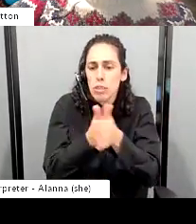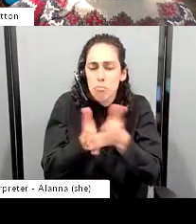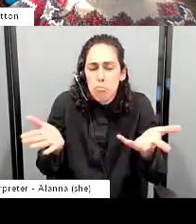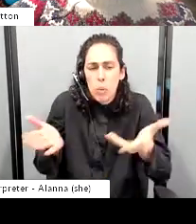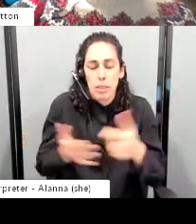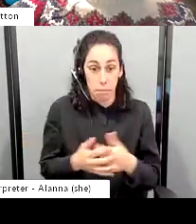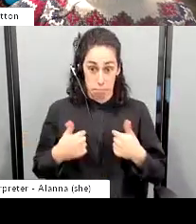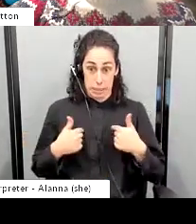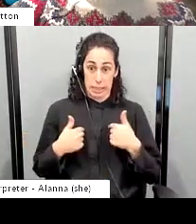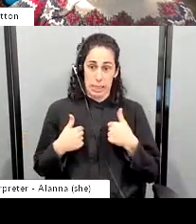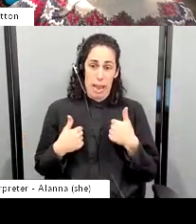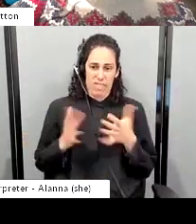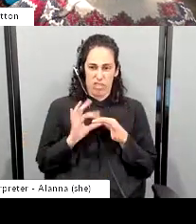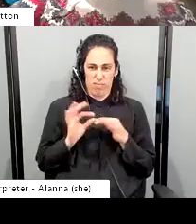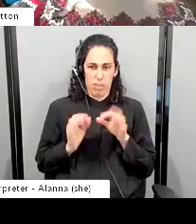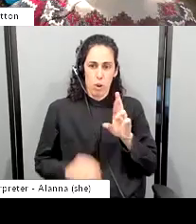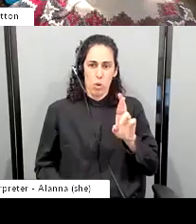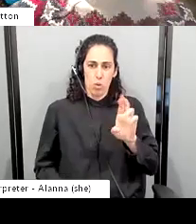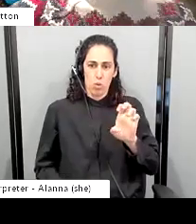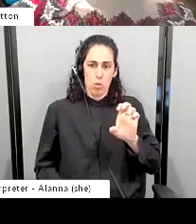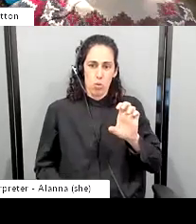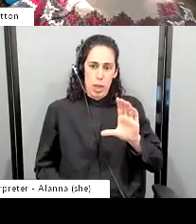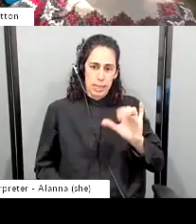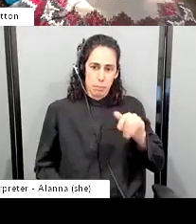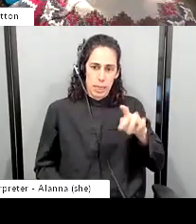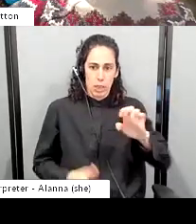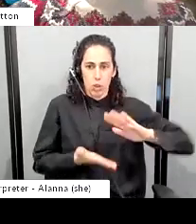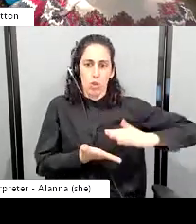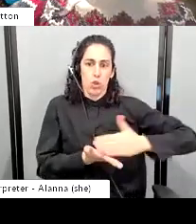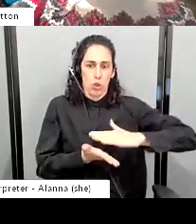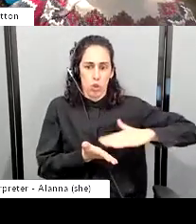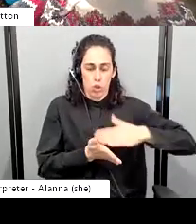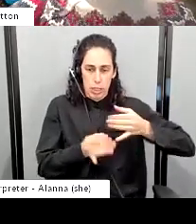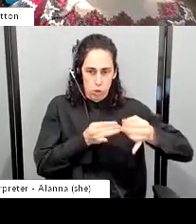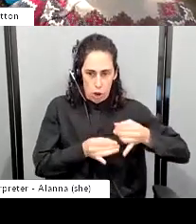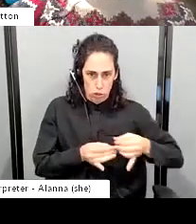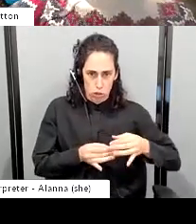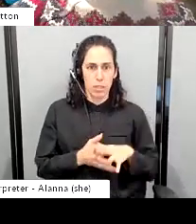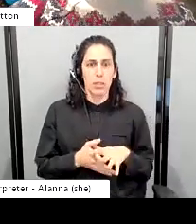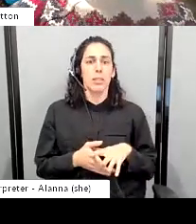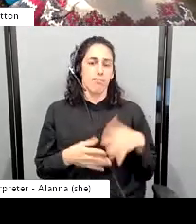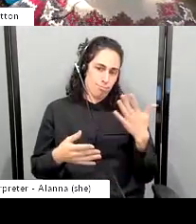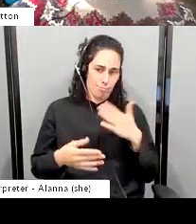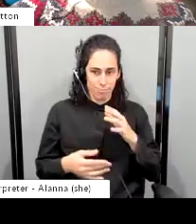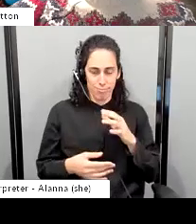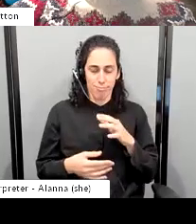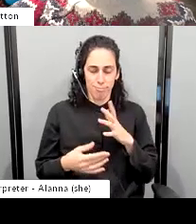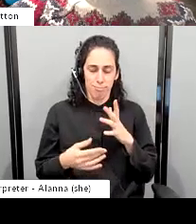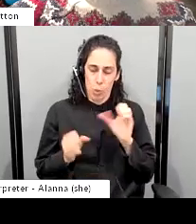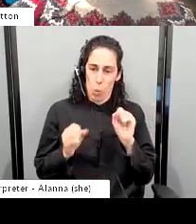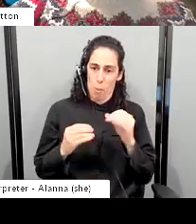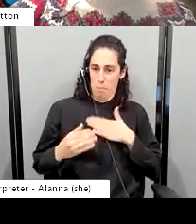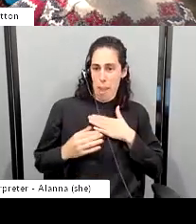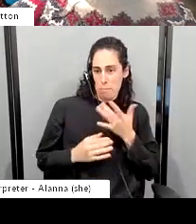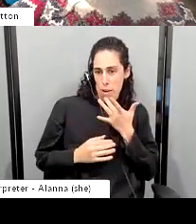a lot for recipes, but there's a lot of other things. So recipes there, number one. Obviously, I had some input here, but there's